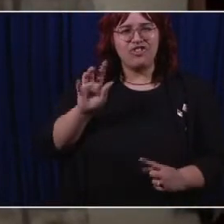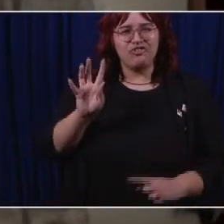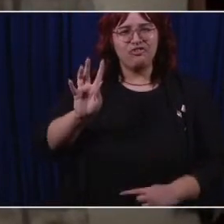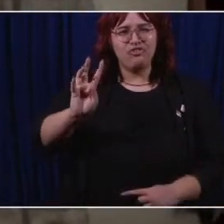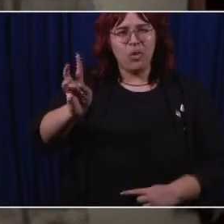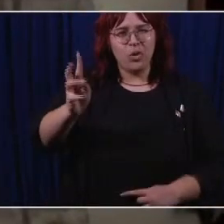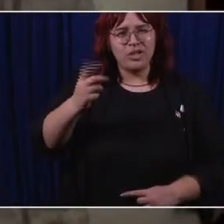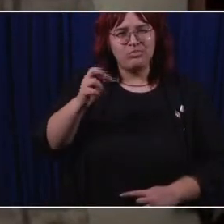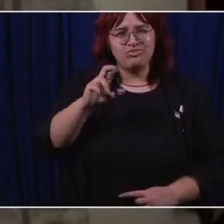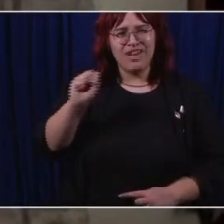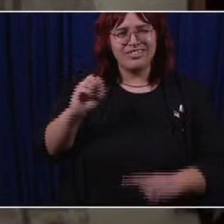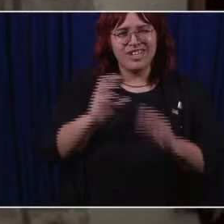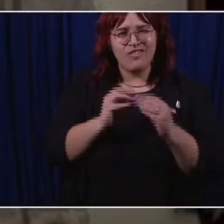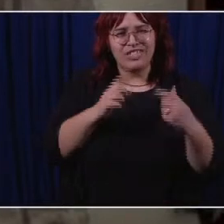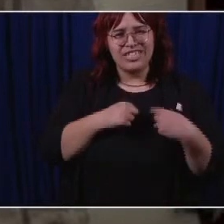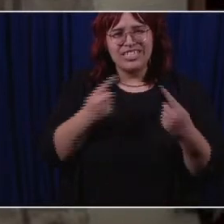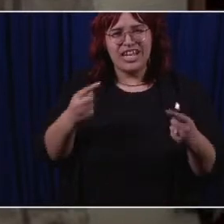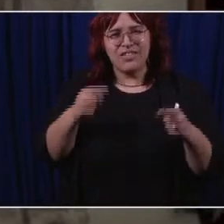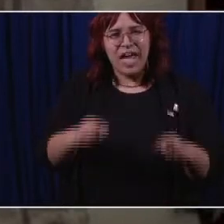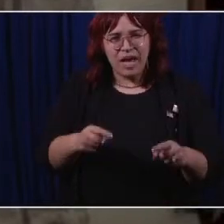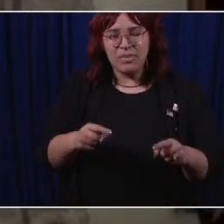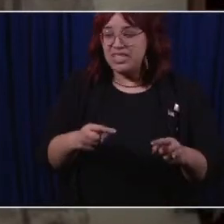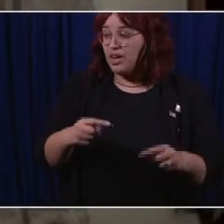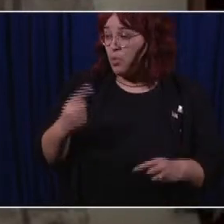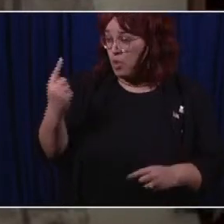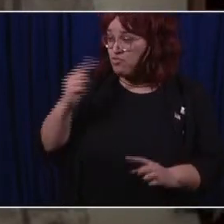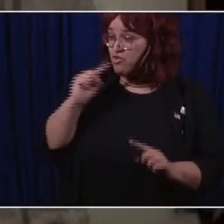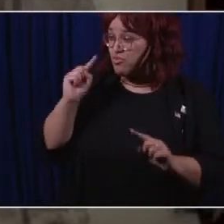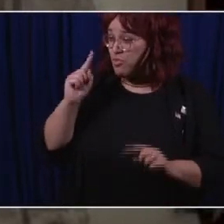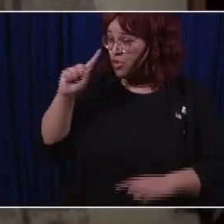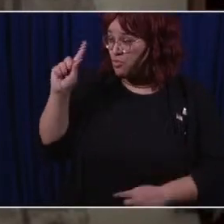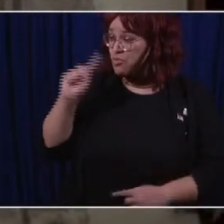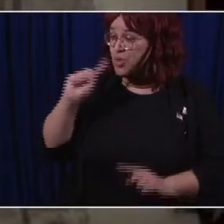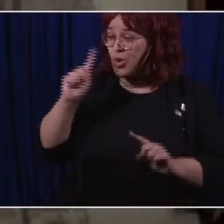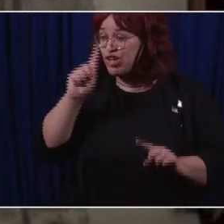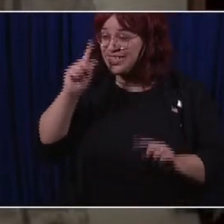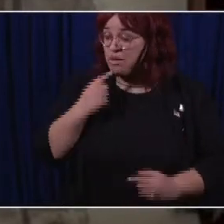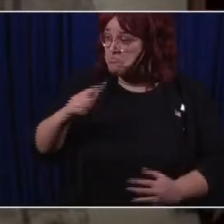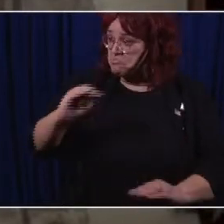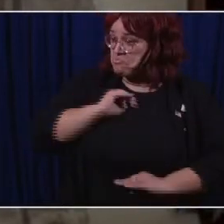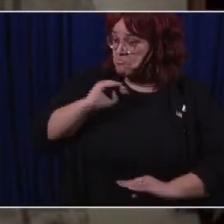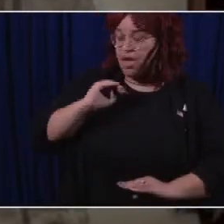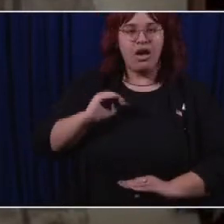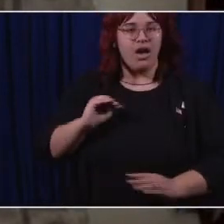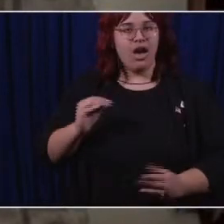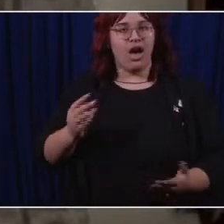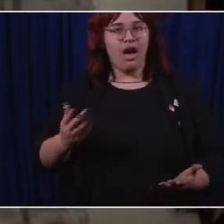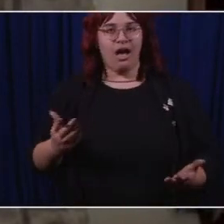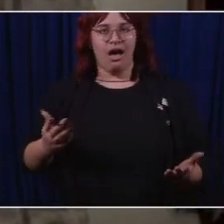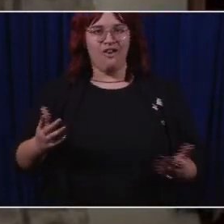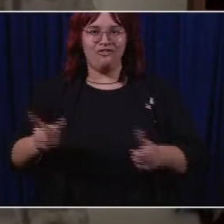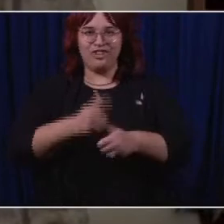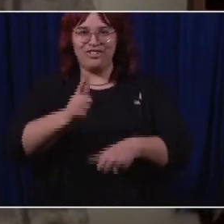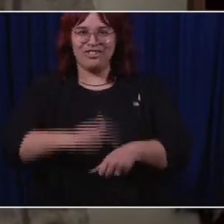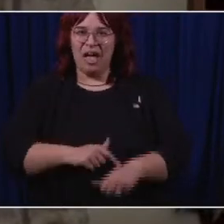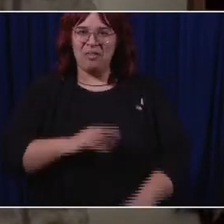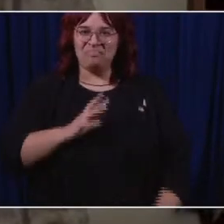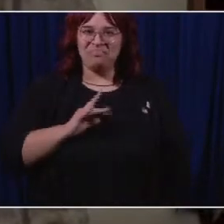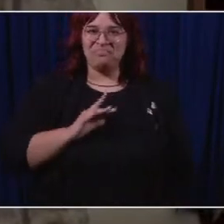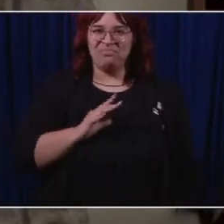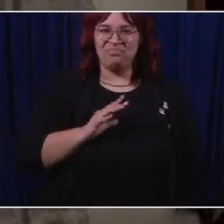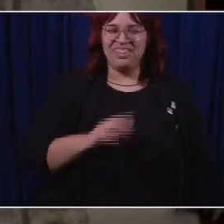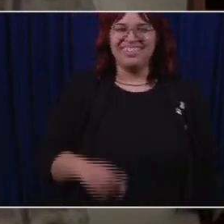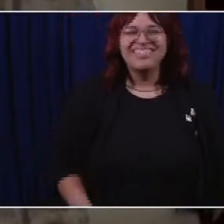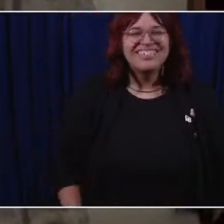So thank you. Next question is from Molly Martinez at Spectrum News.